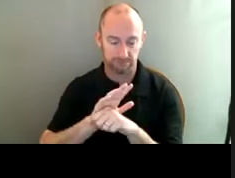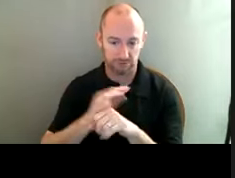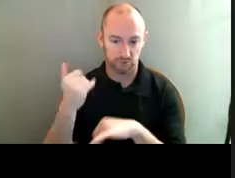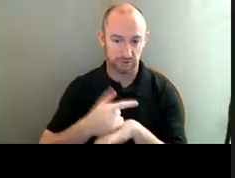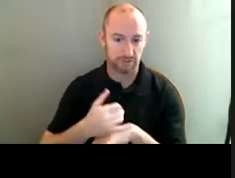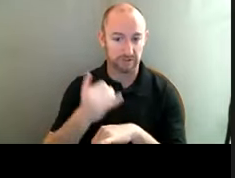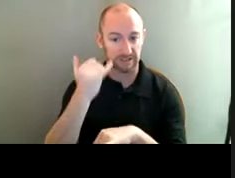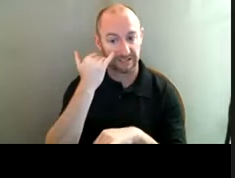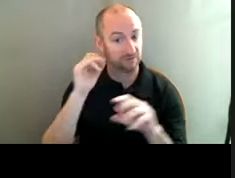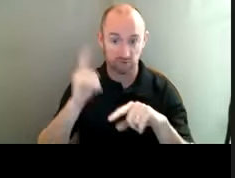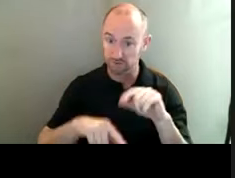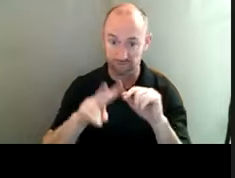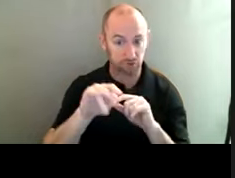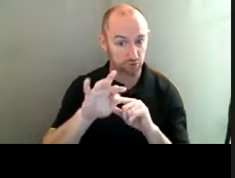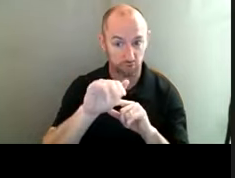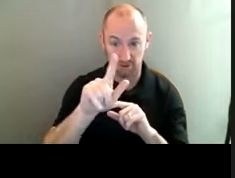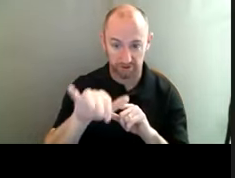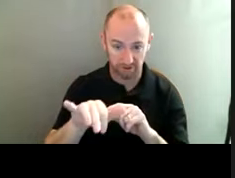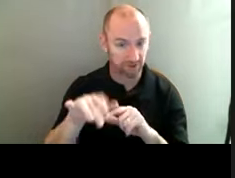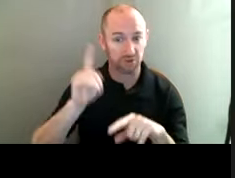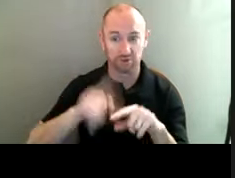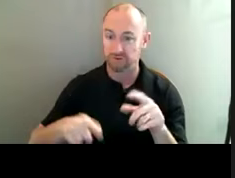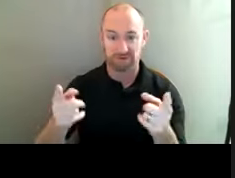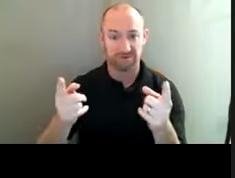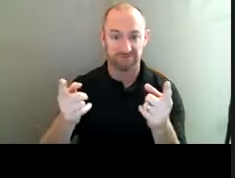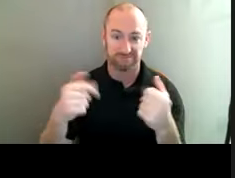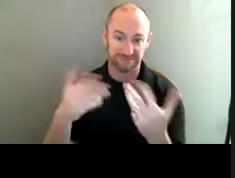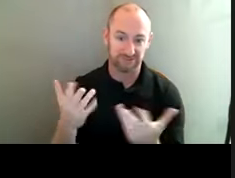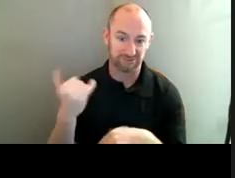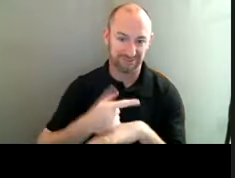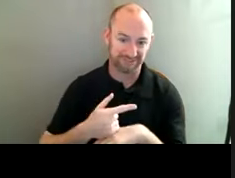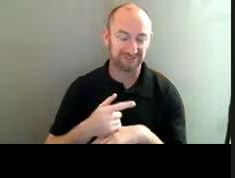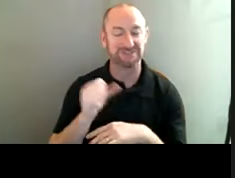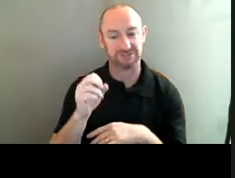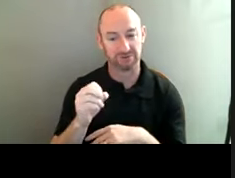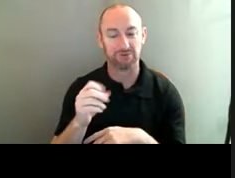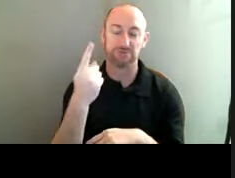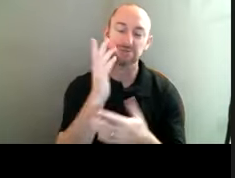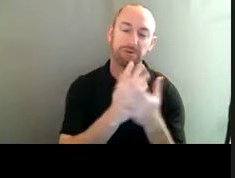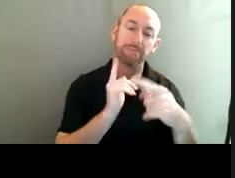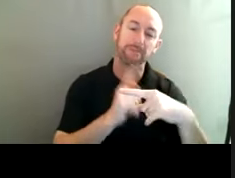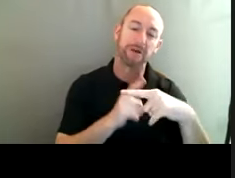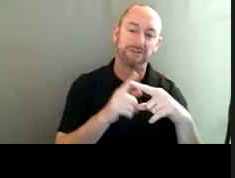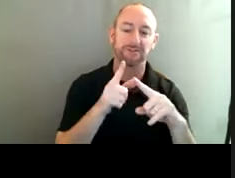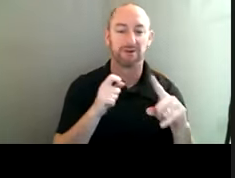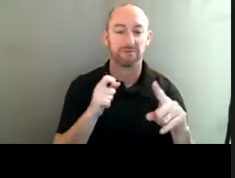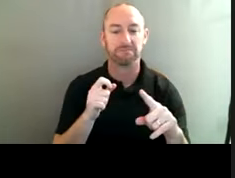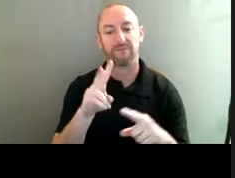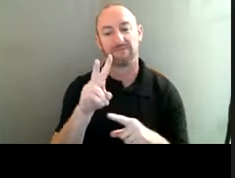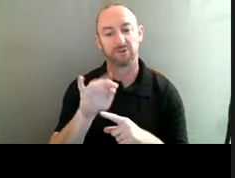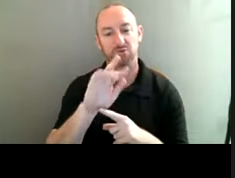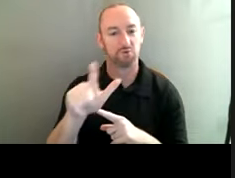for doing this virtually, she would have not been able to be here to speak to us today. So there are some good things to come out of